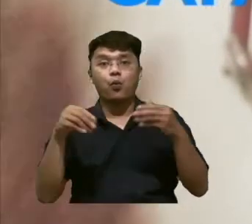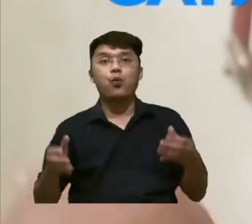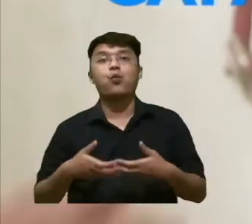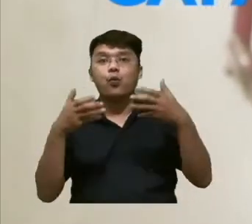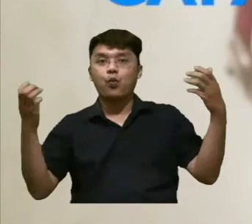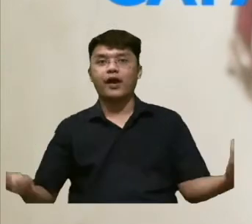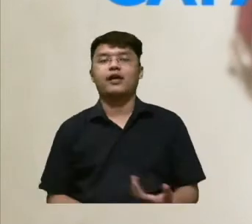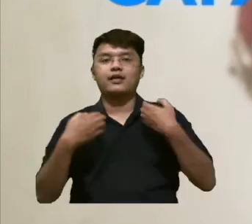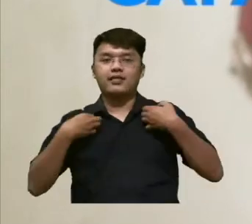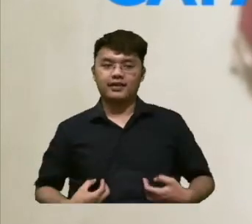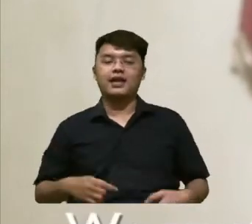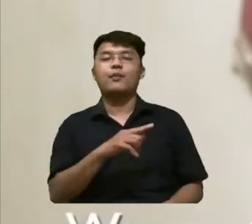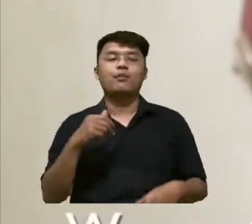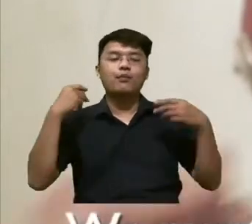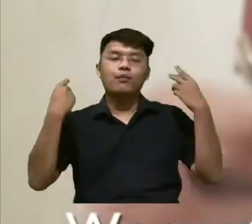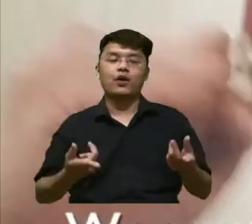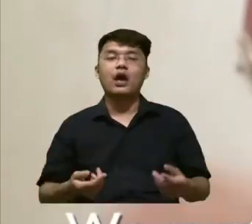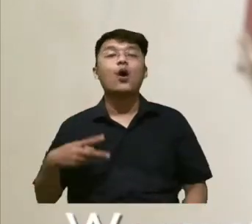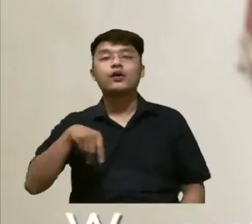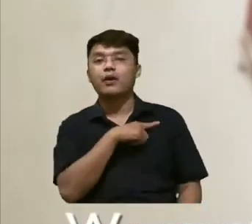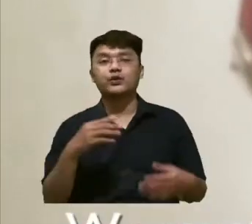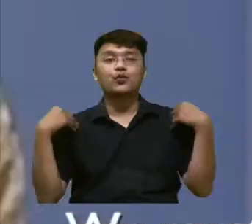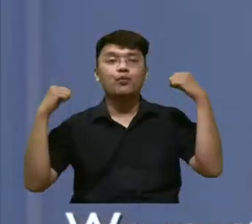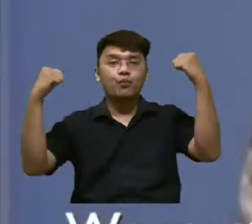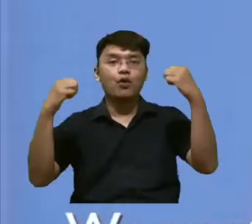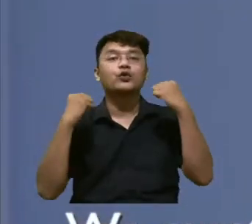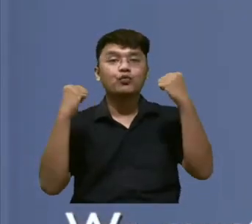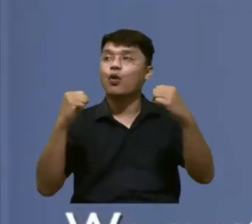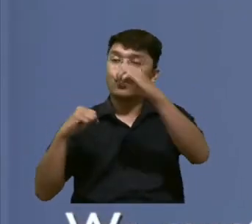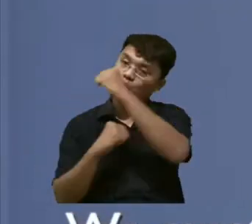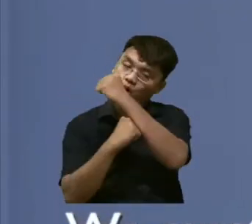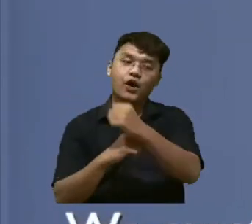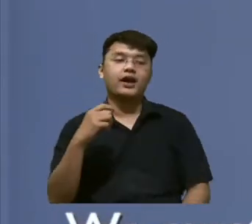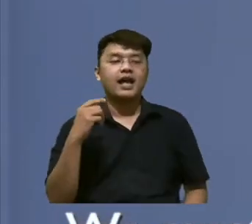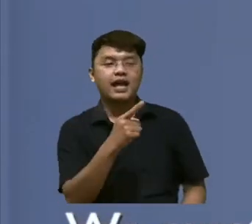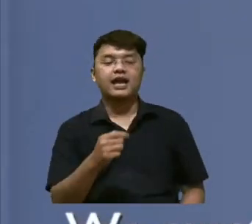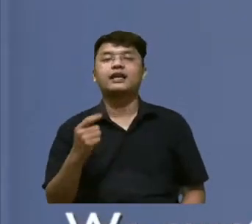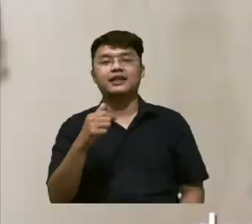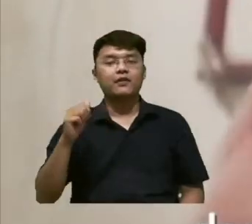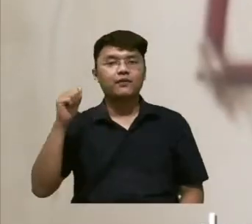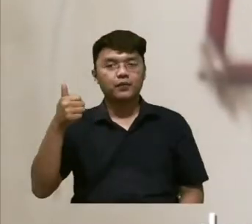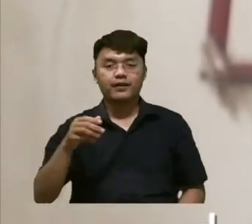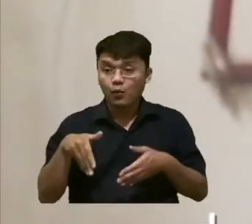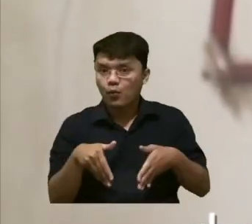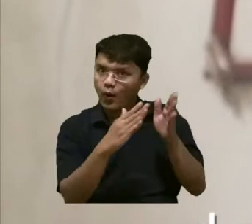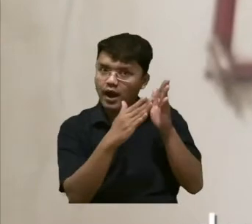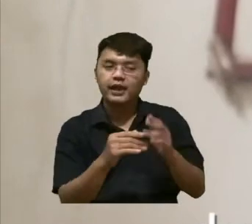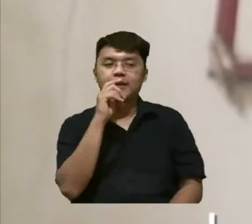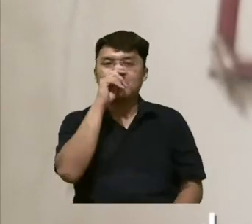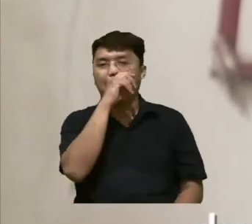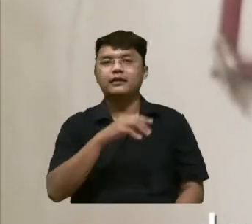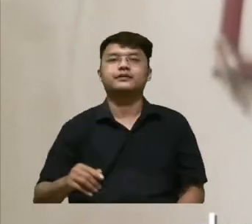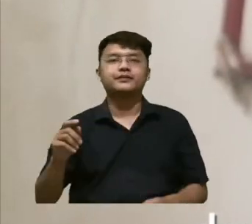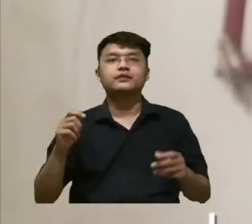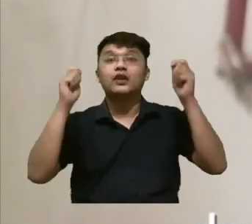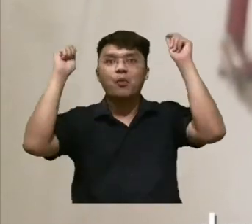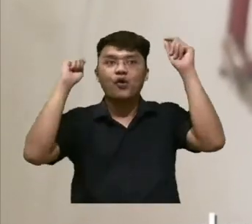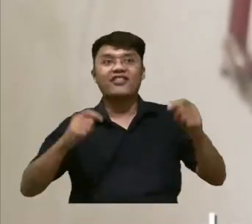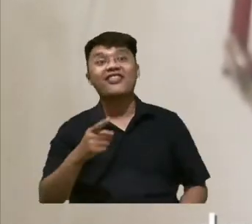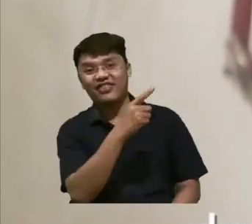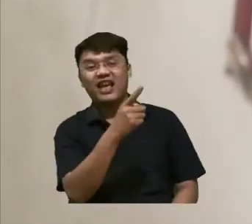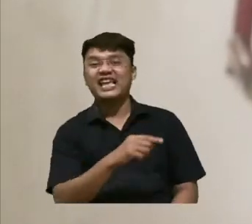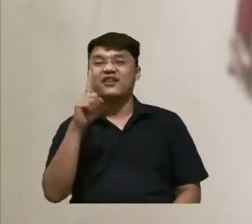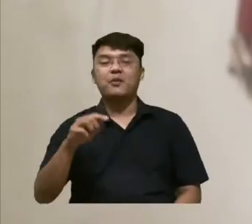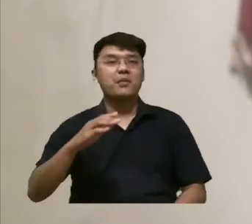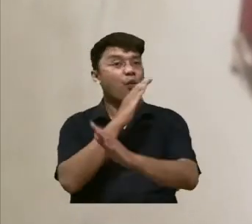statistics before. We must support our leaders as long as he's in the virtual way demonstrated them if they made wrongdoings